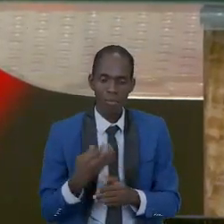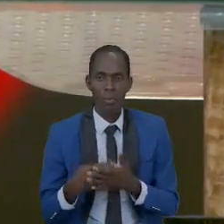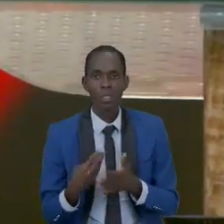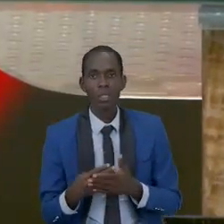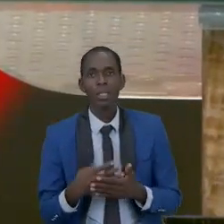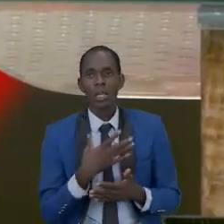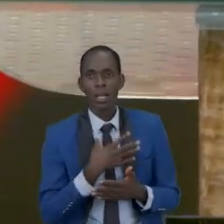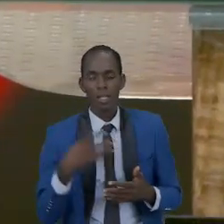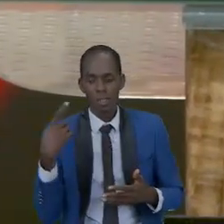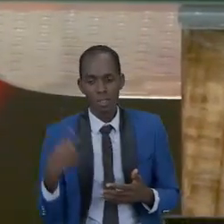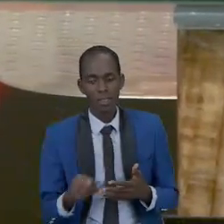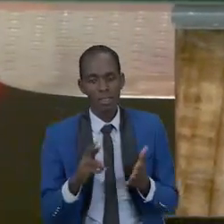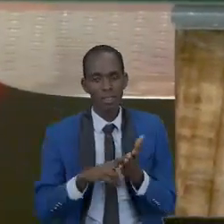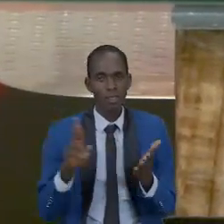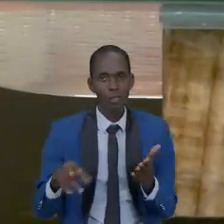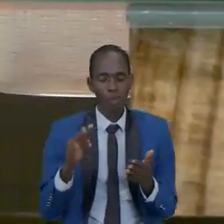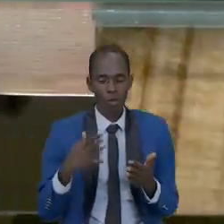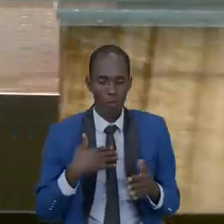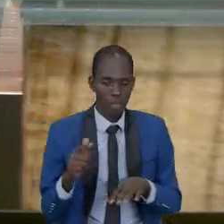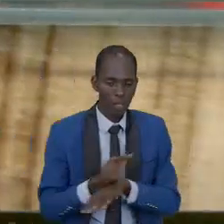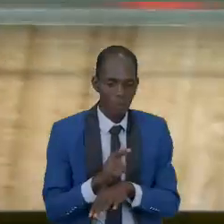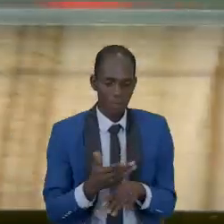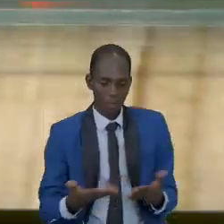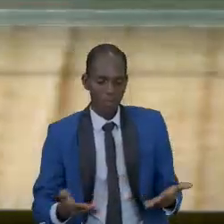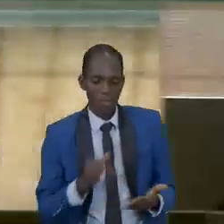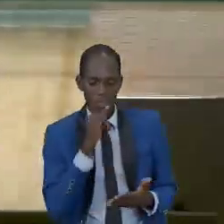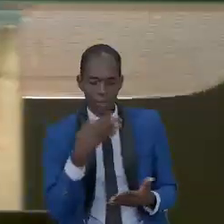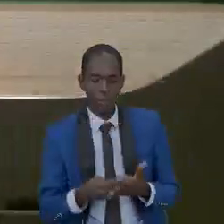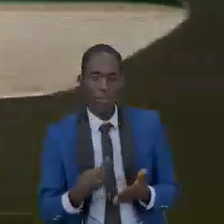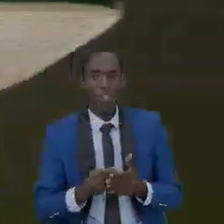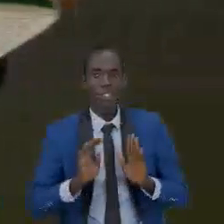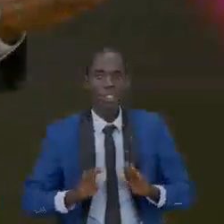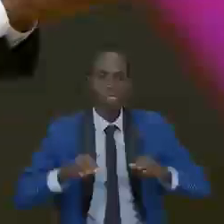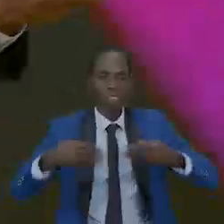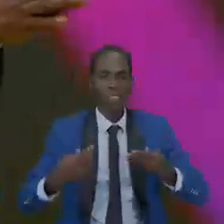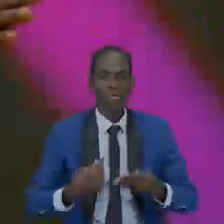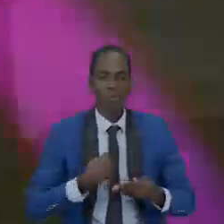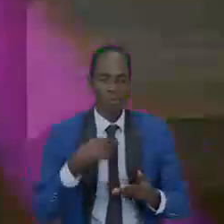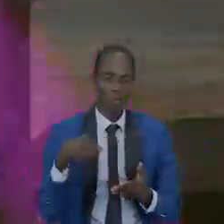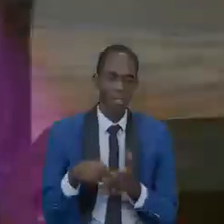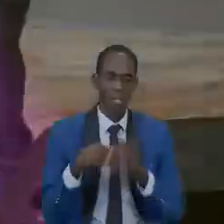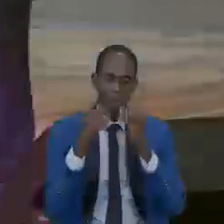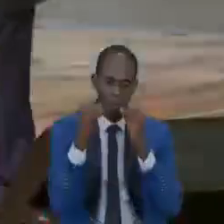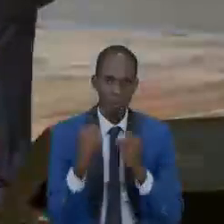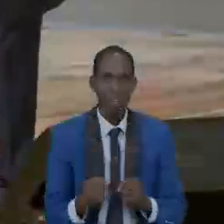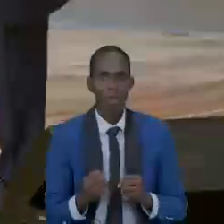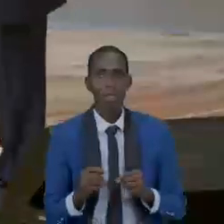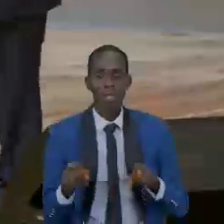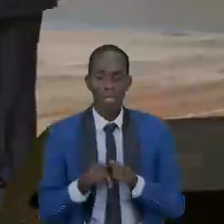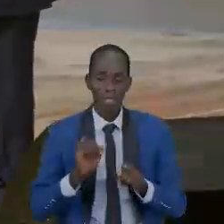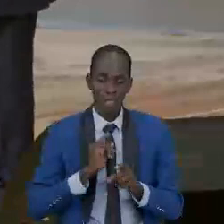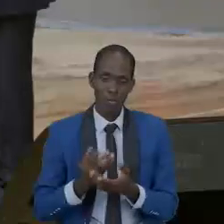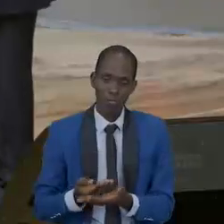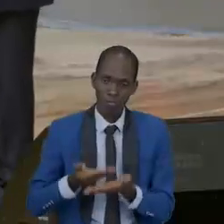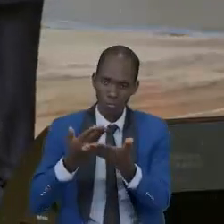the result of my labor, here is the money. Give me this power. As I give you